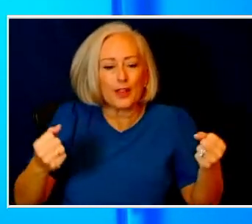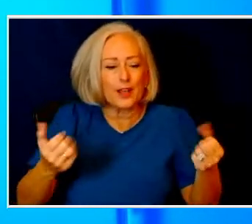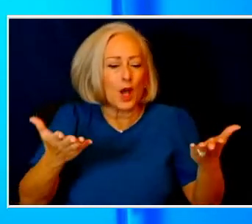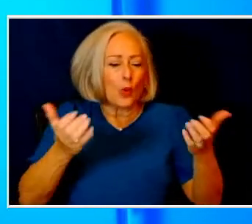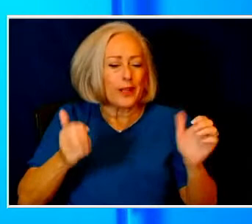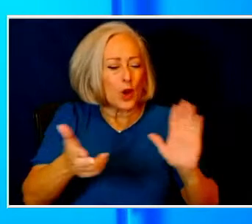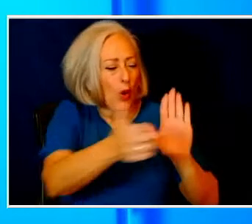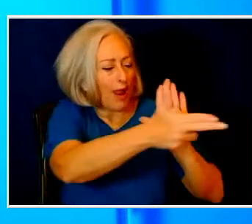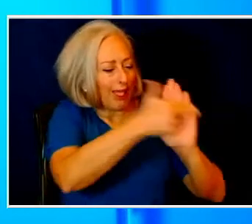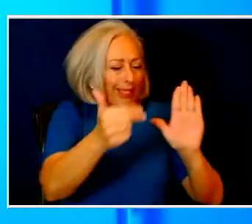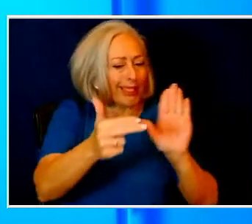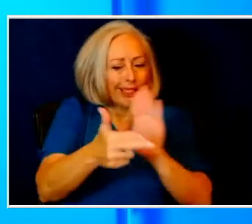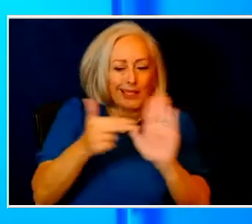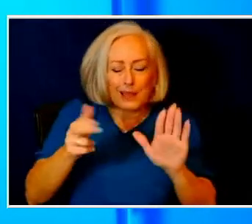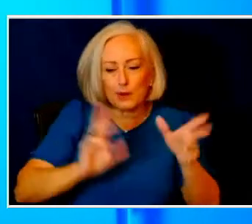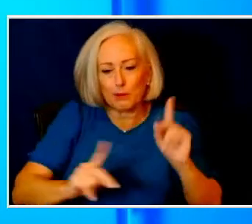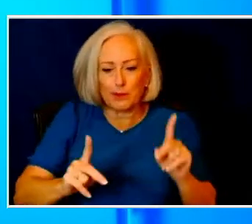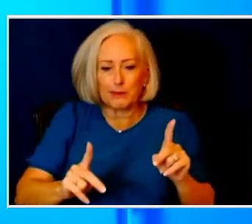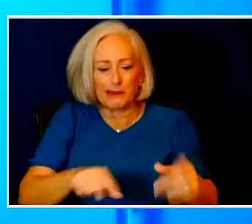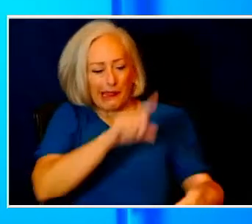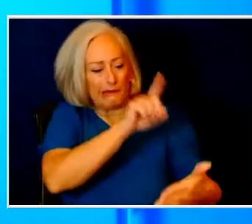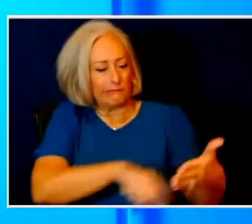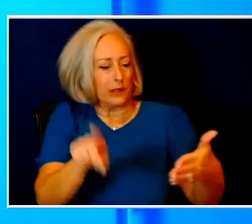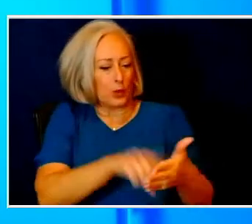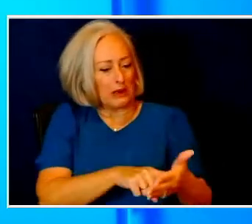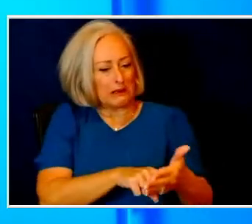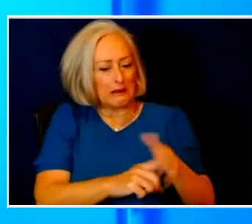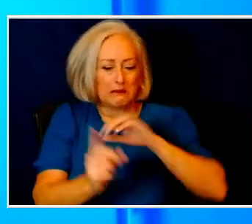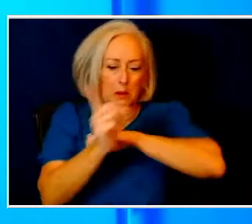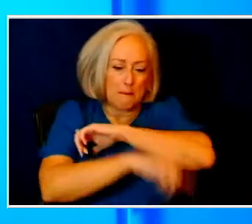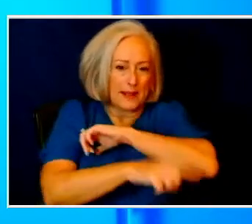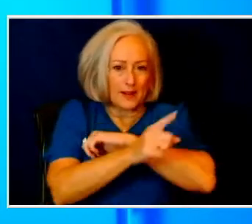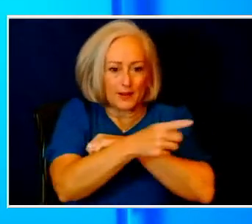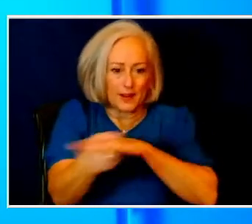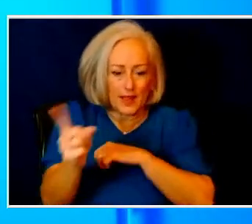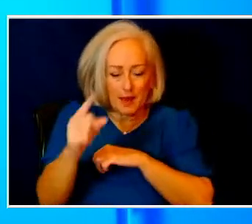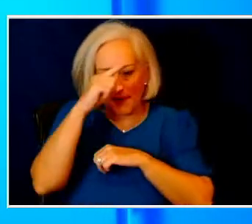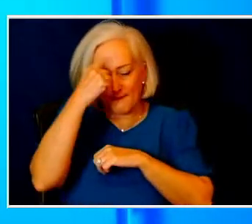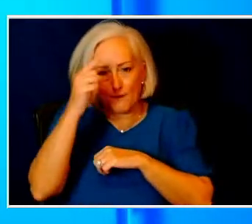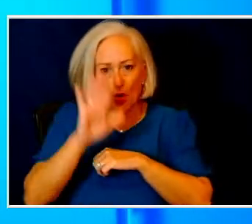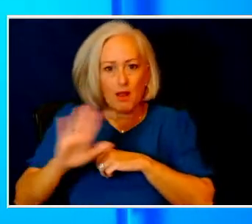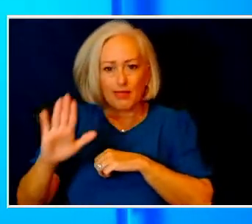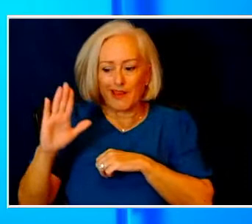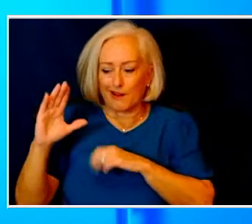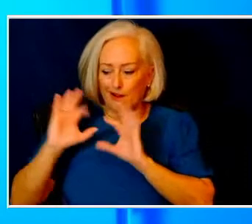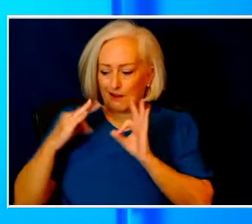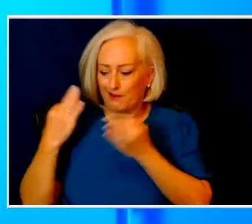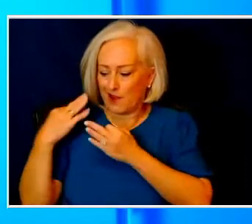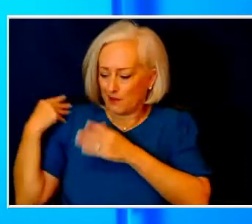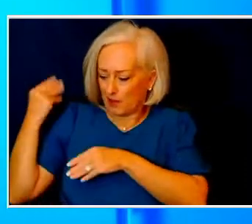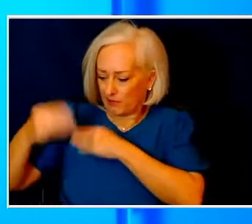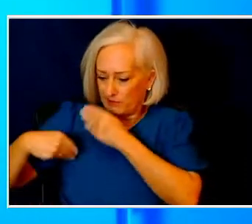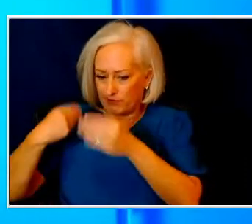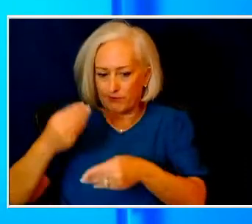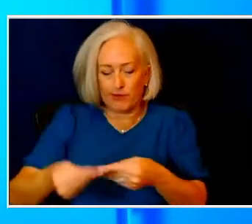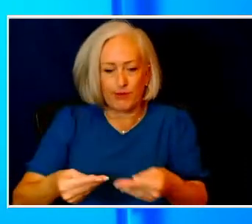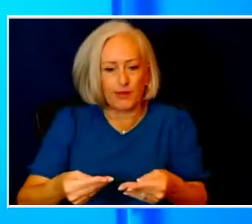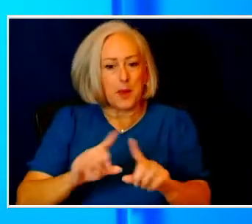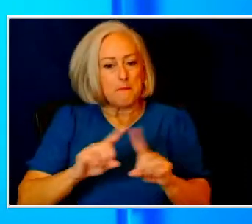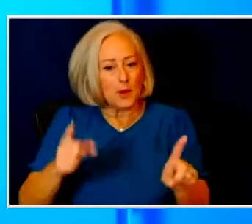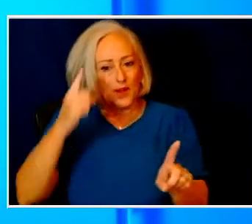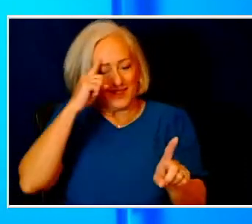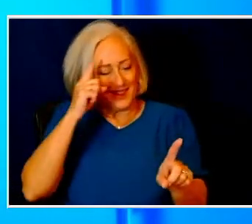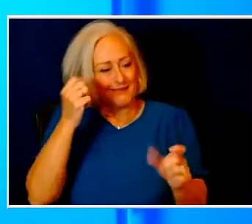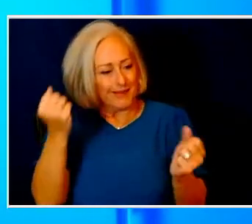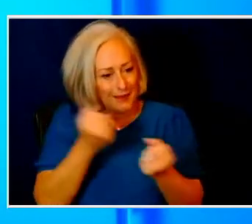We don't want to penalize people for their genetics or other things, but we feel that everyone can be healthier.